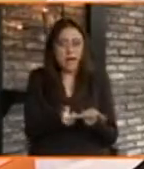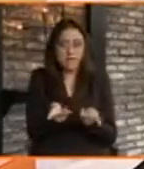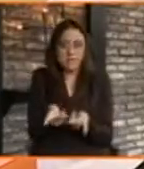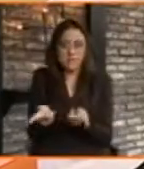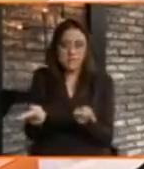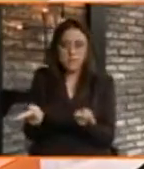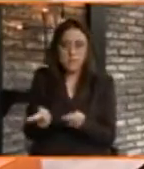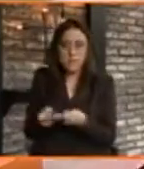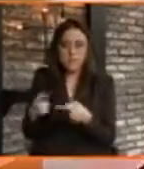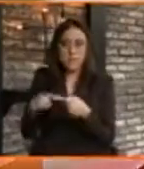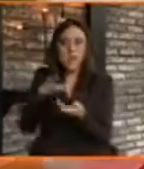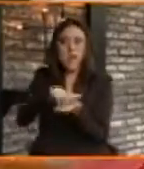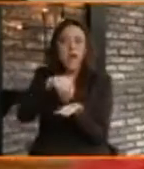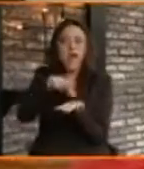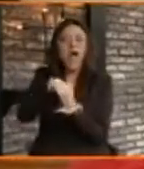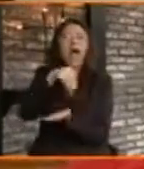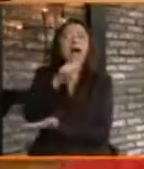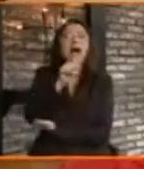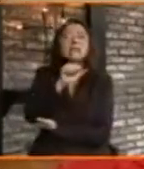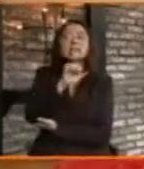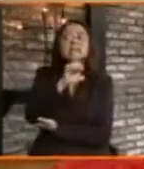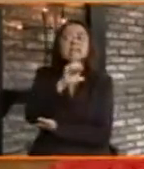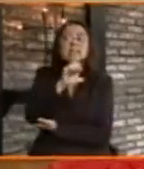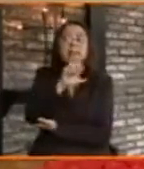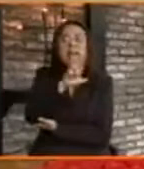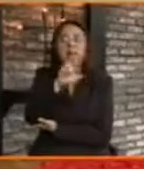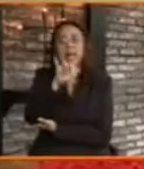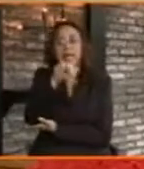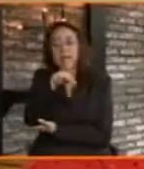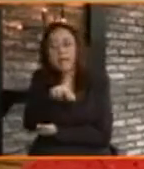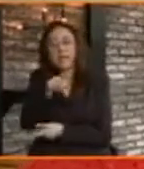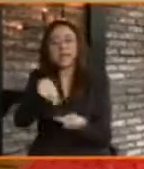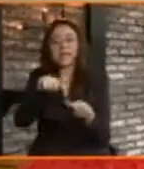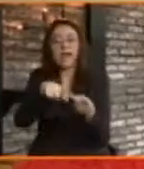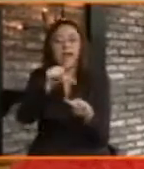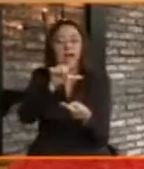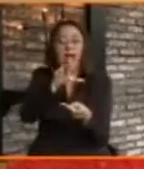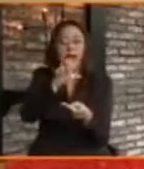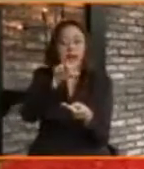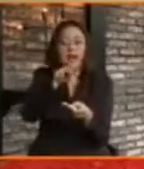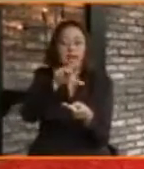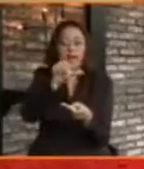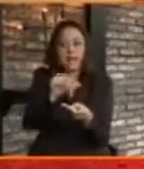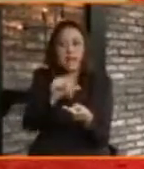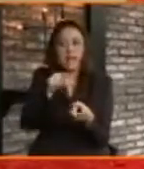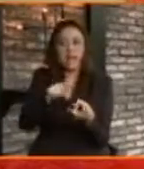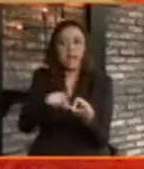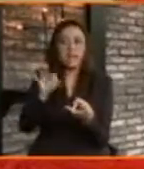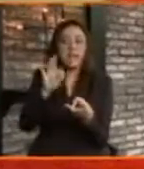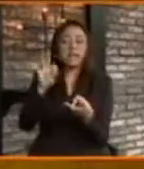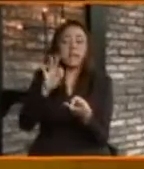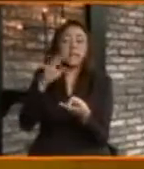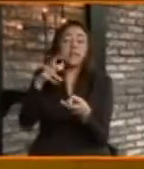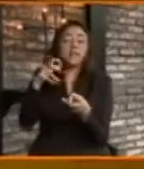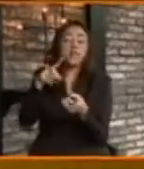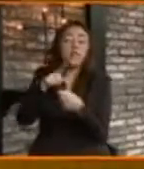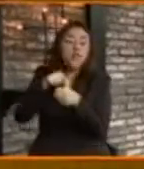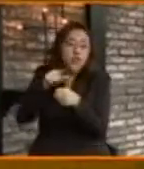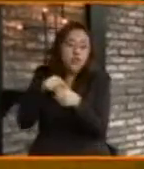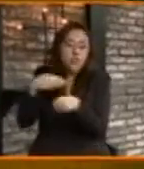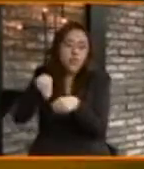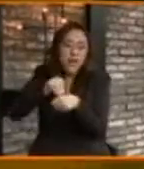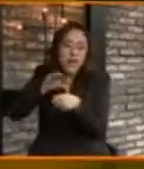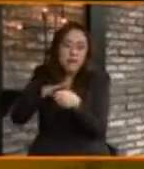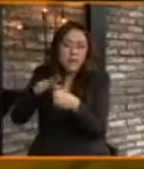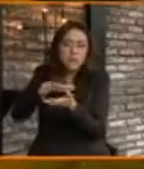here, and they're composed of sawdust, sand, and the top layer is either a pigment, you know, like a powdered pigment